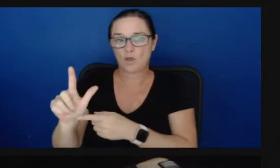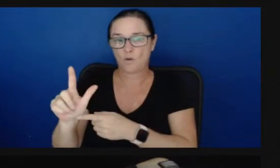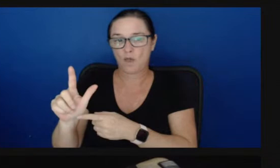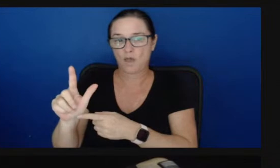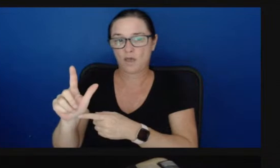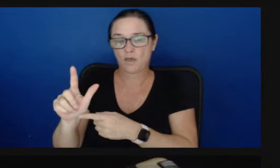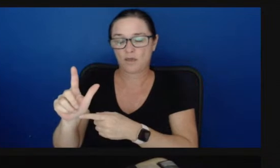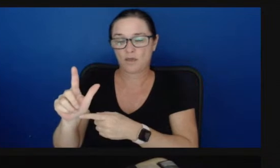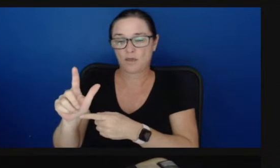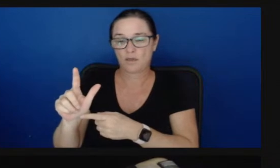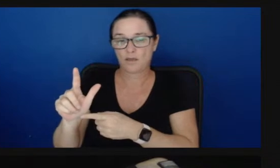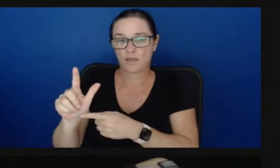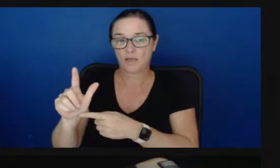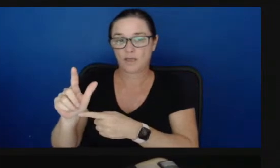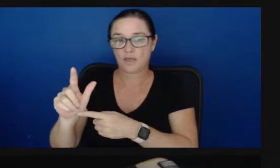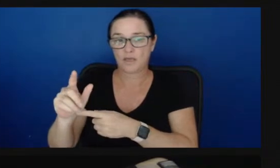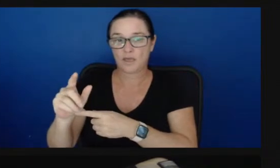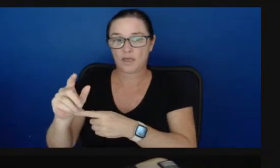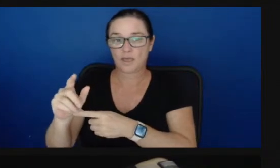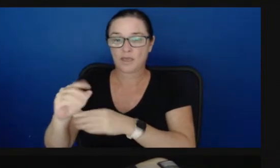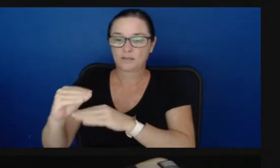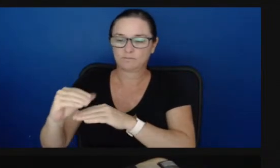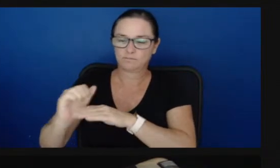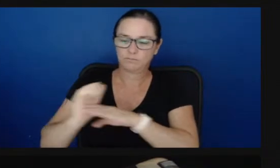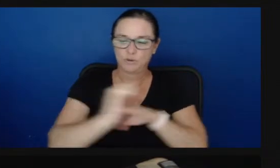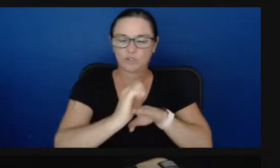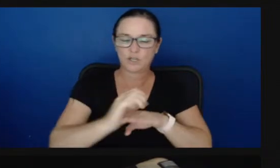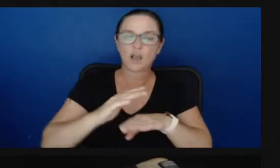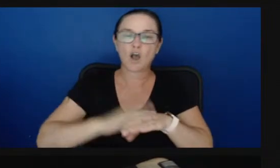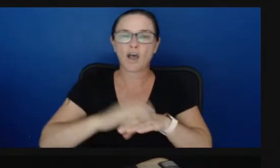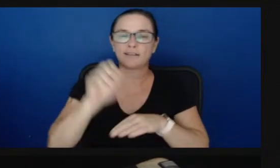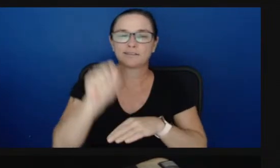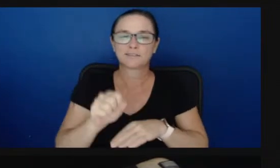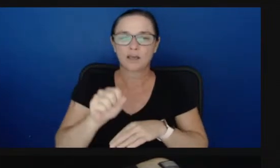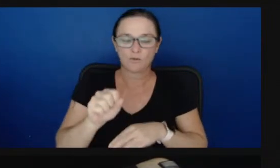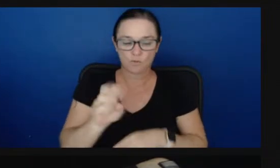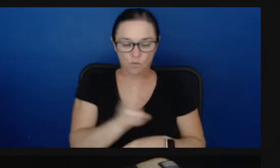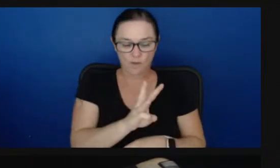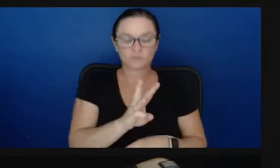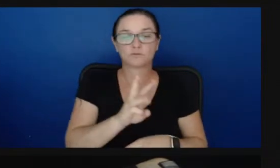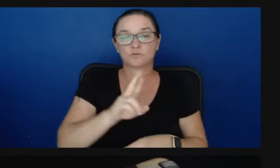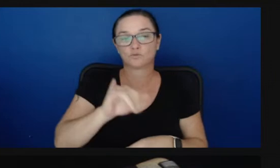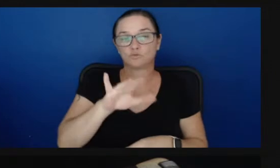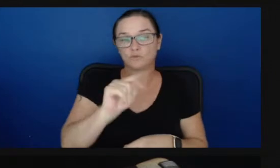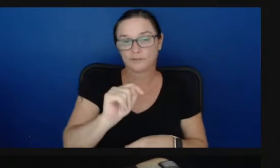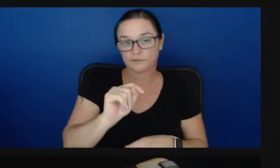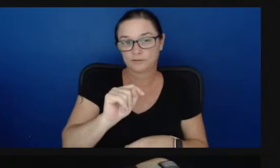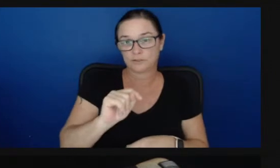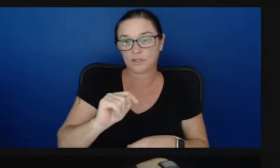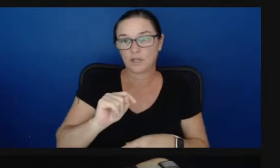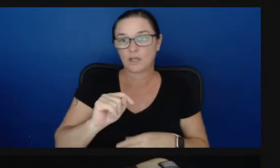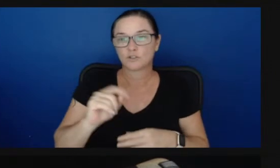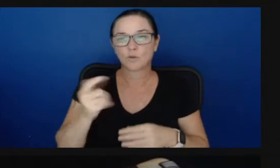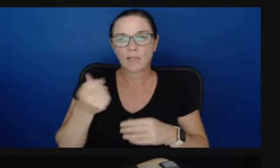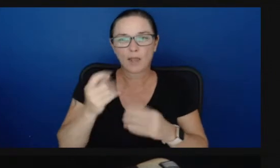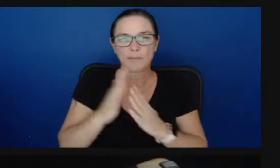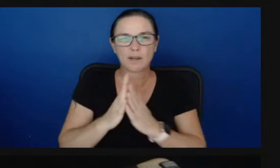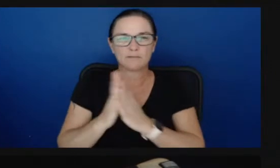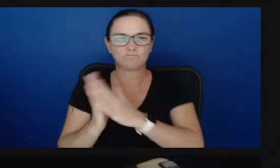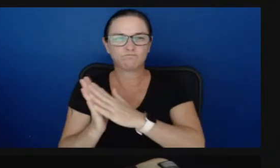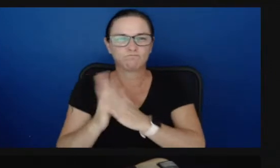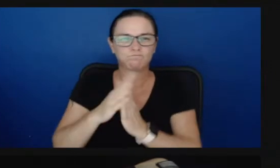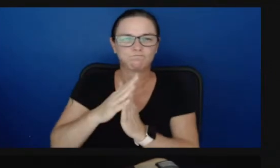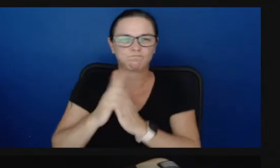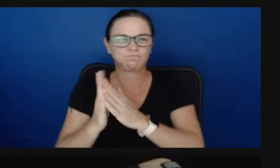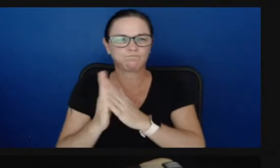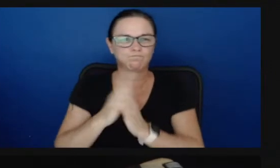influencing on Kilauea is its southwest rift. So there may be some connection, interplay of the volcanoes back and forth there, which we'll dig into a little